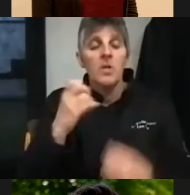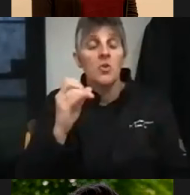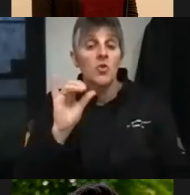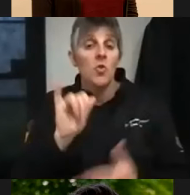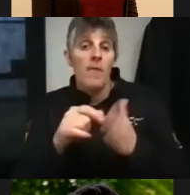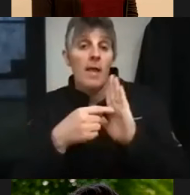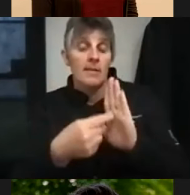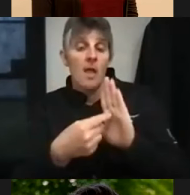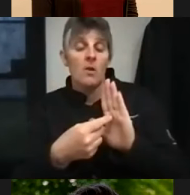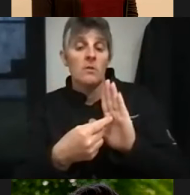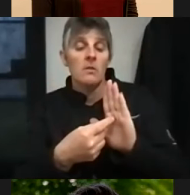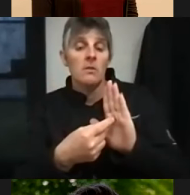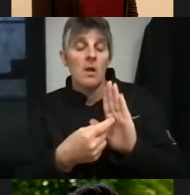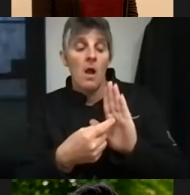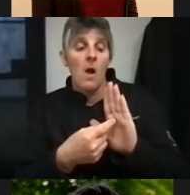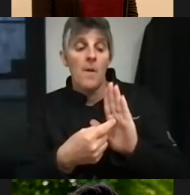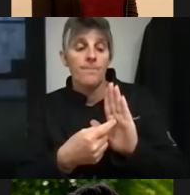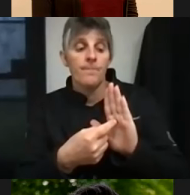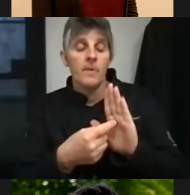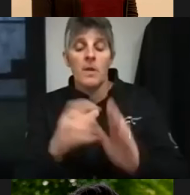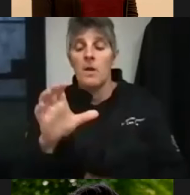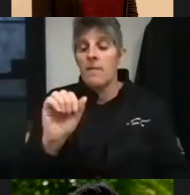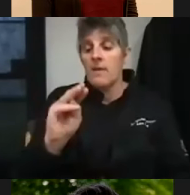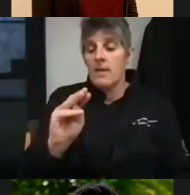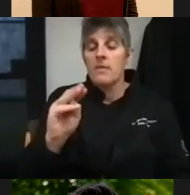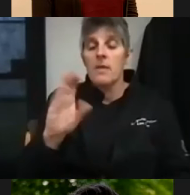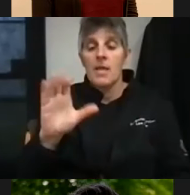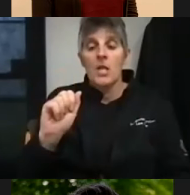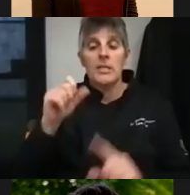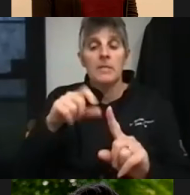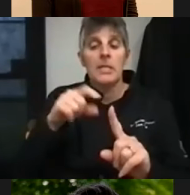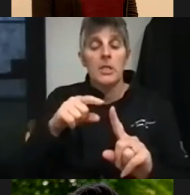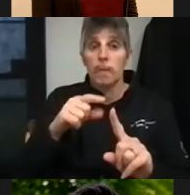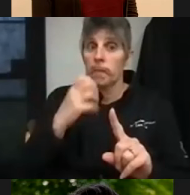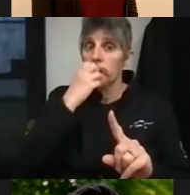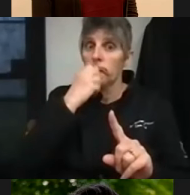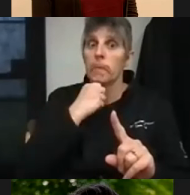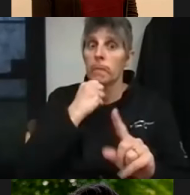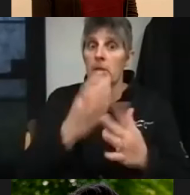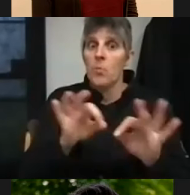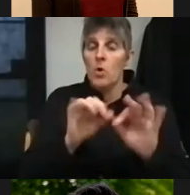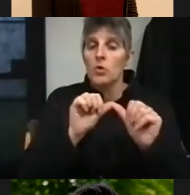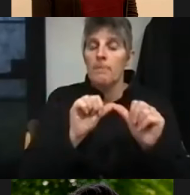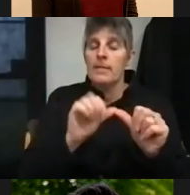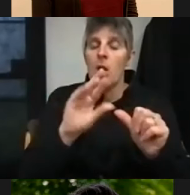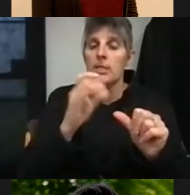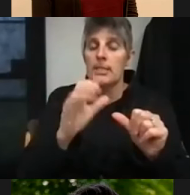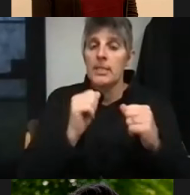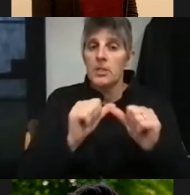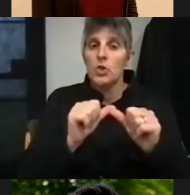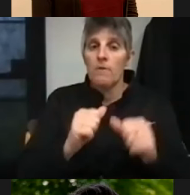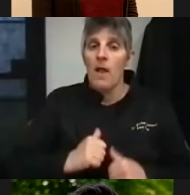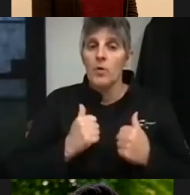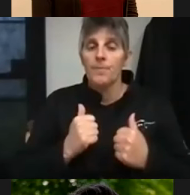us the calcium signal is very important to maintaining the RGC survival.